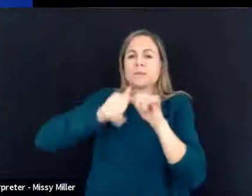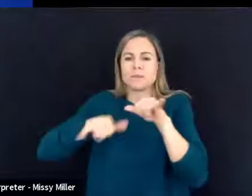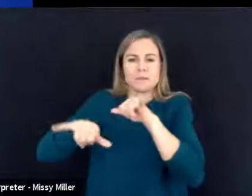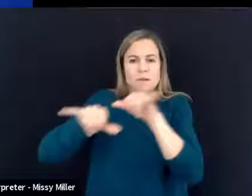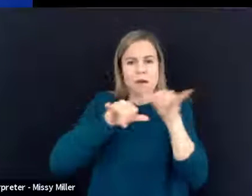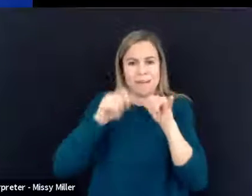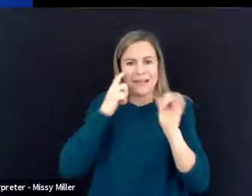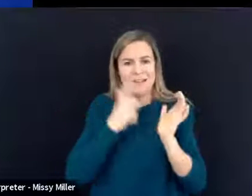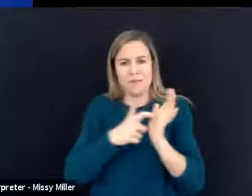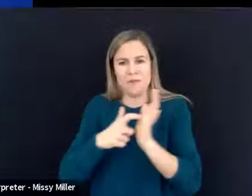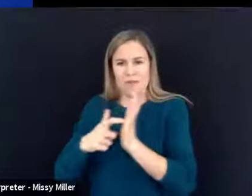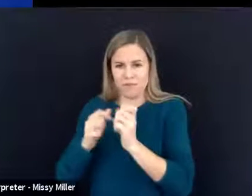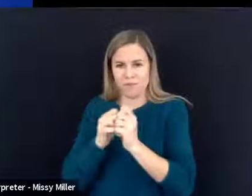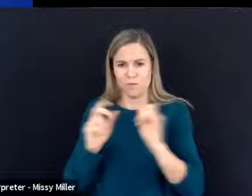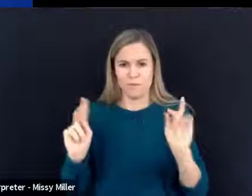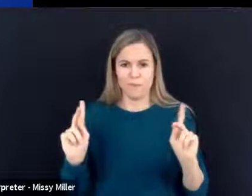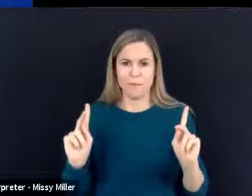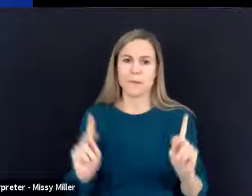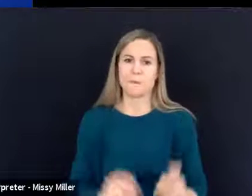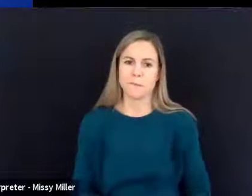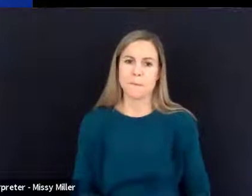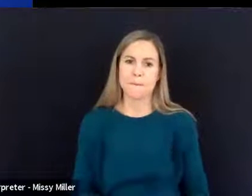common characteristics for which to look.